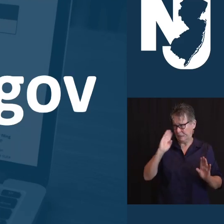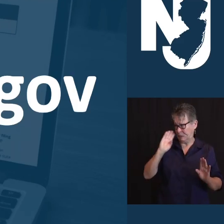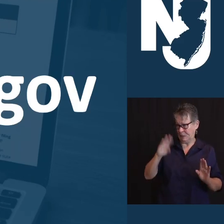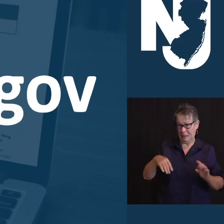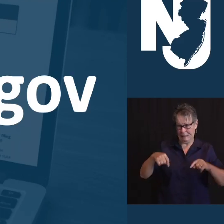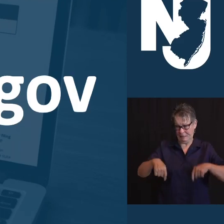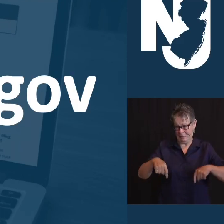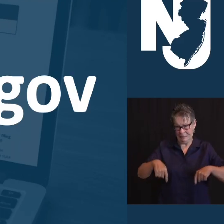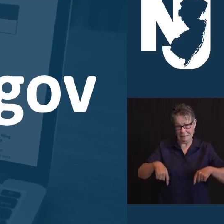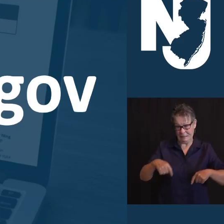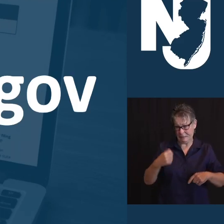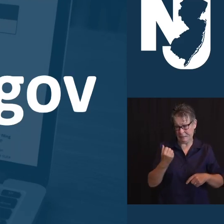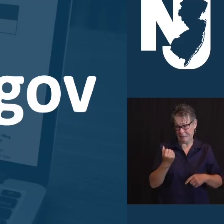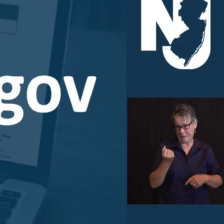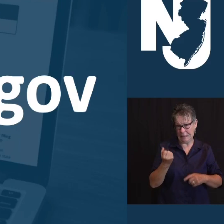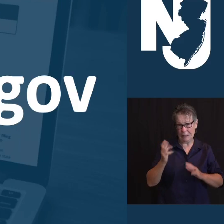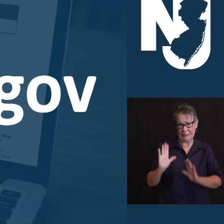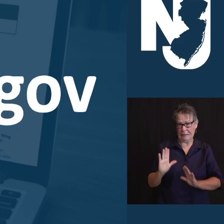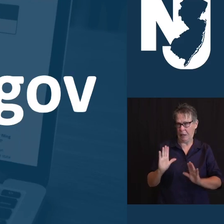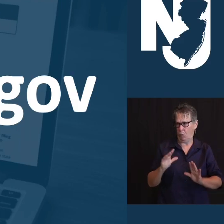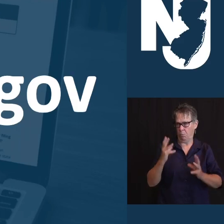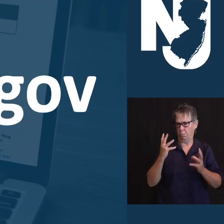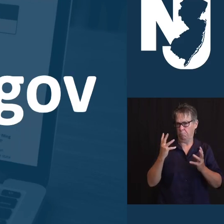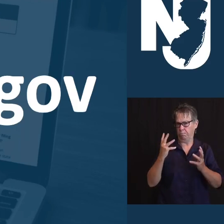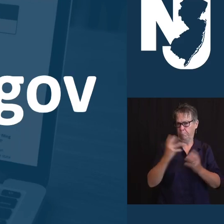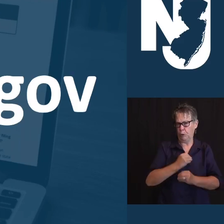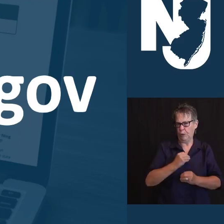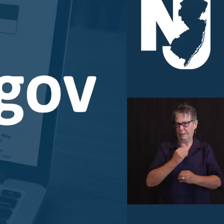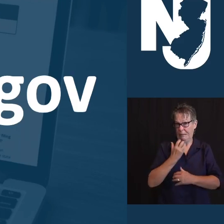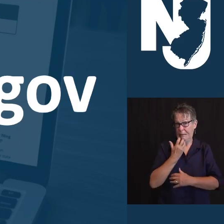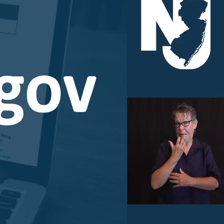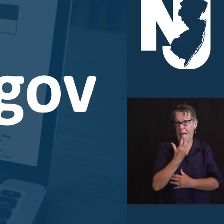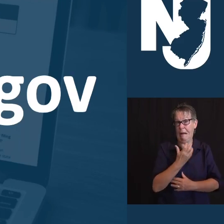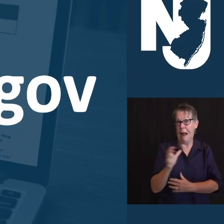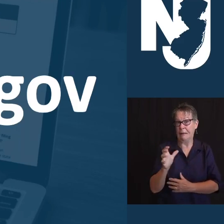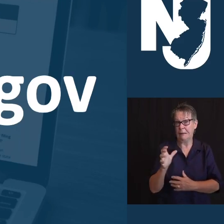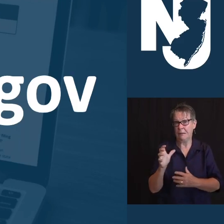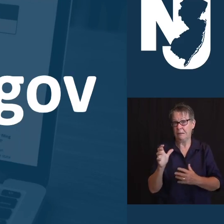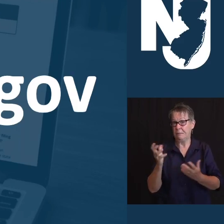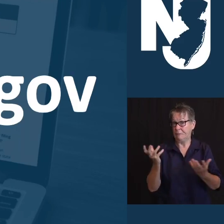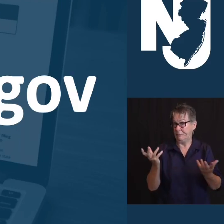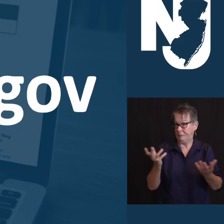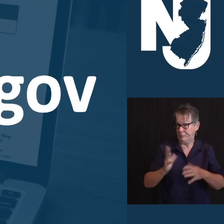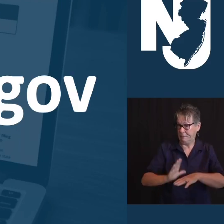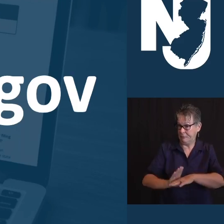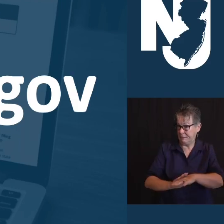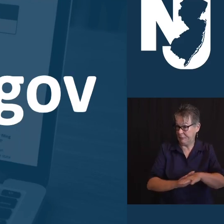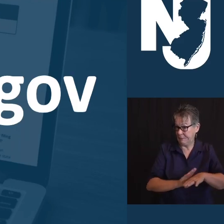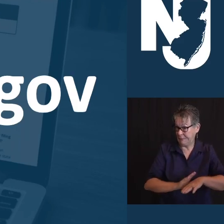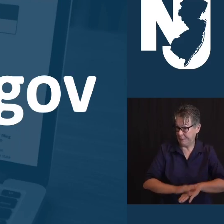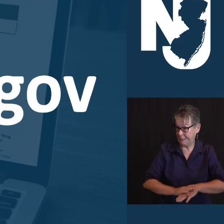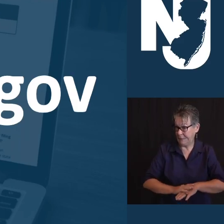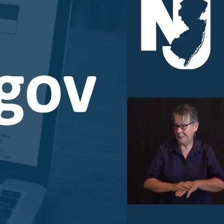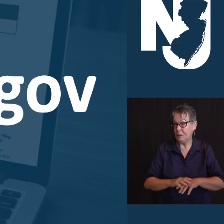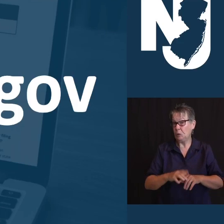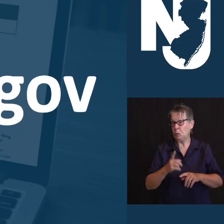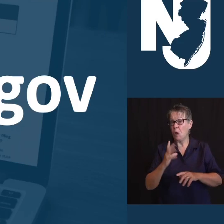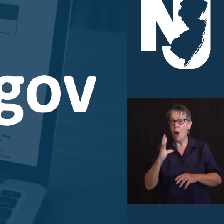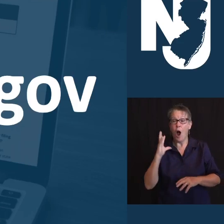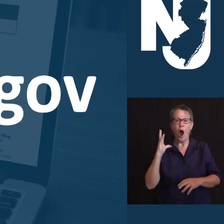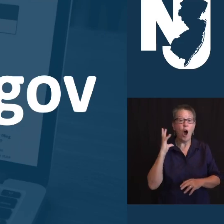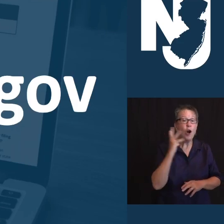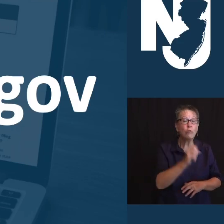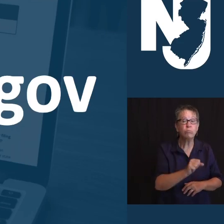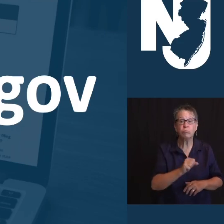Great Lakes or wherever you are. Please do not let up one bit. We will be watching. I don't mean that in a big brother sense, but